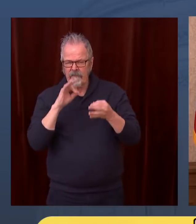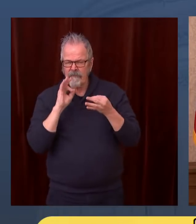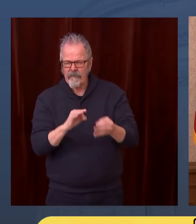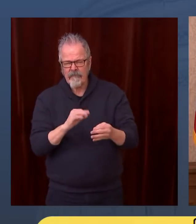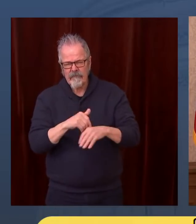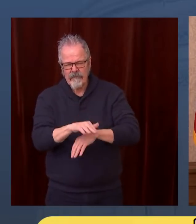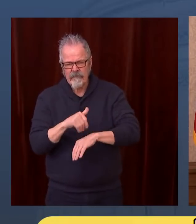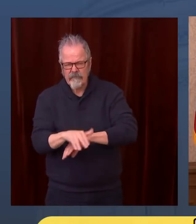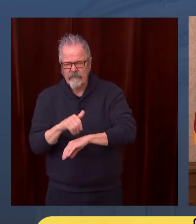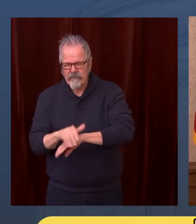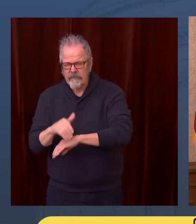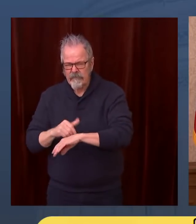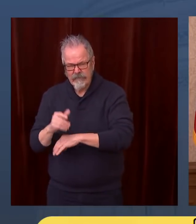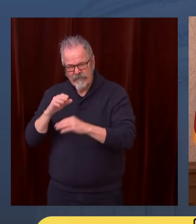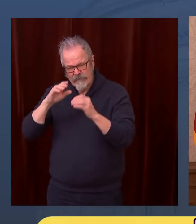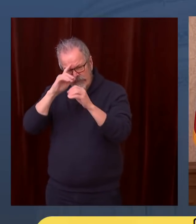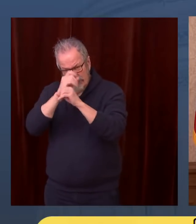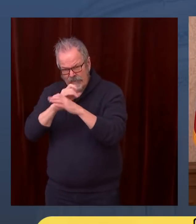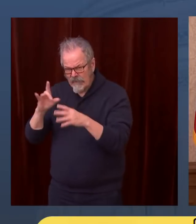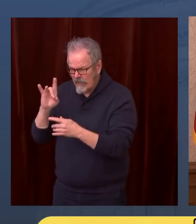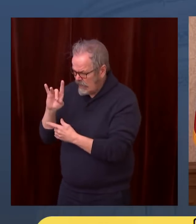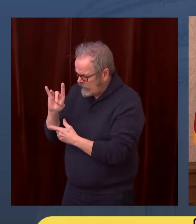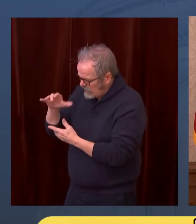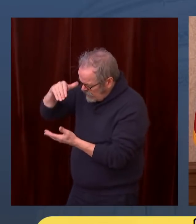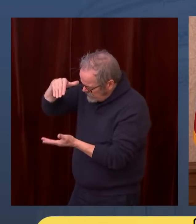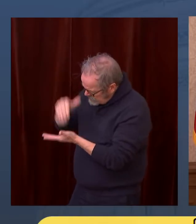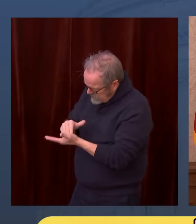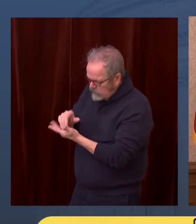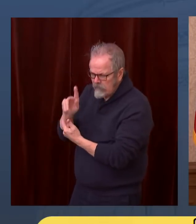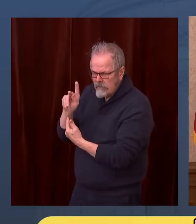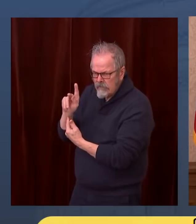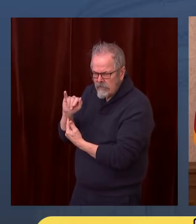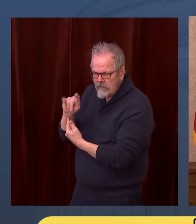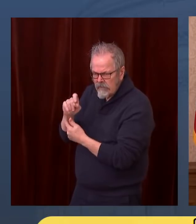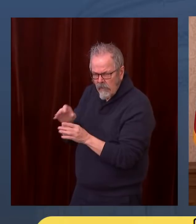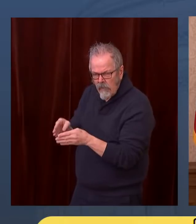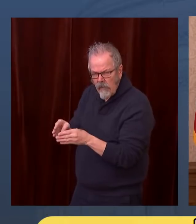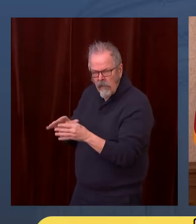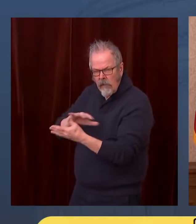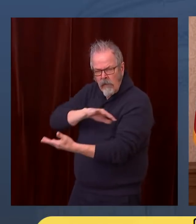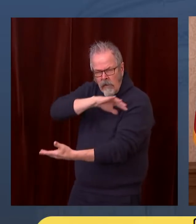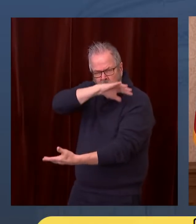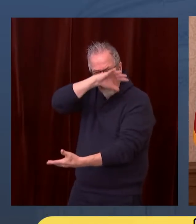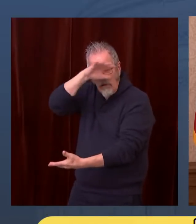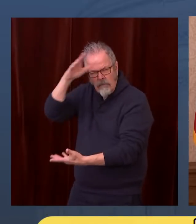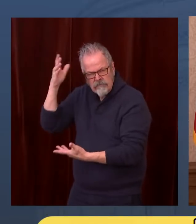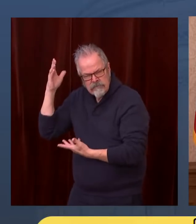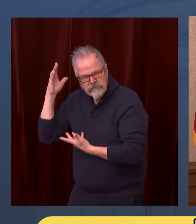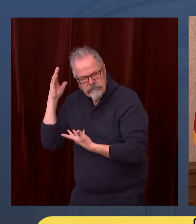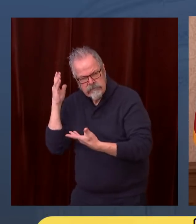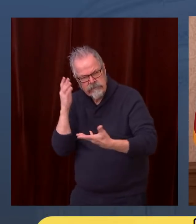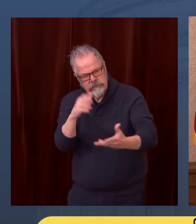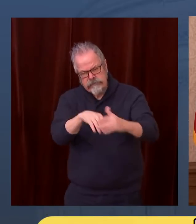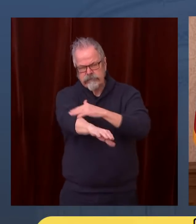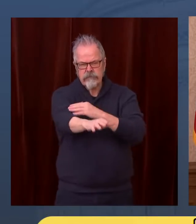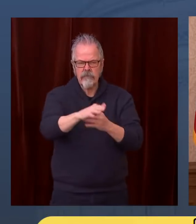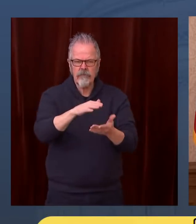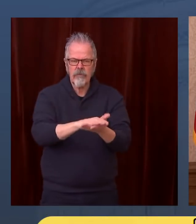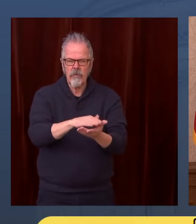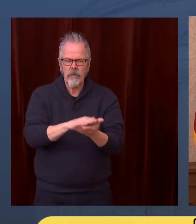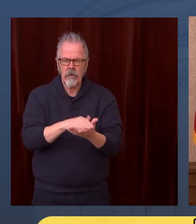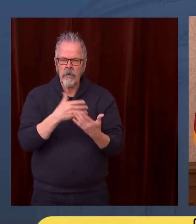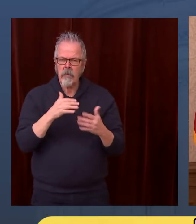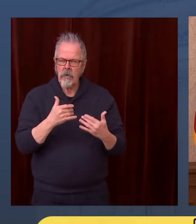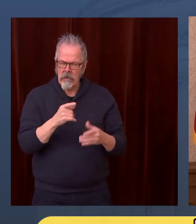tests, kits or tests to our schools so that they continue to be able to test their